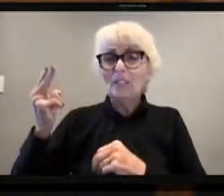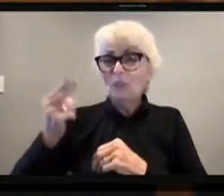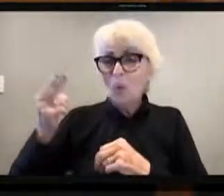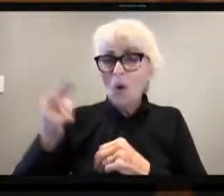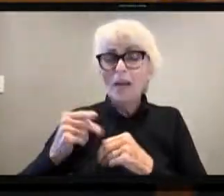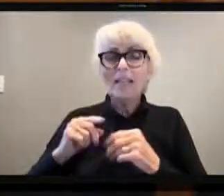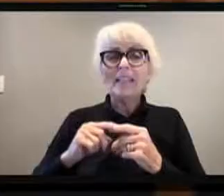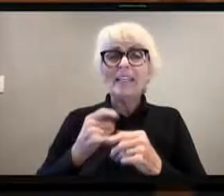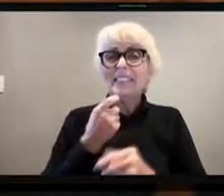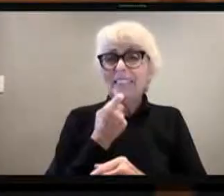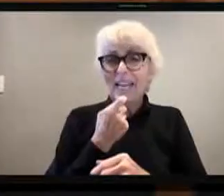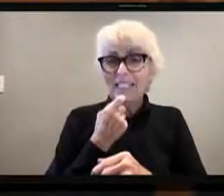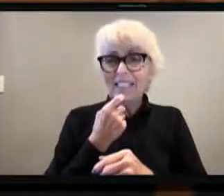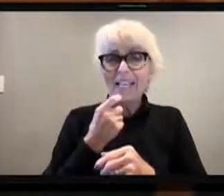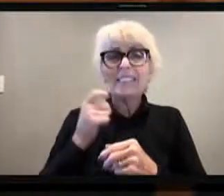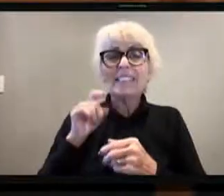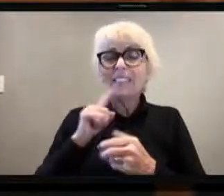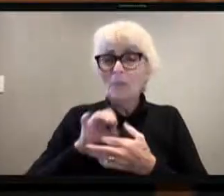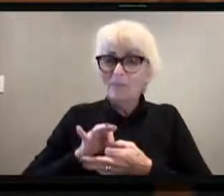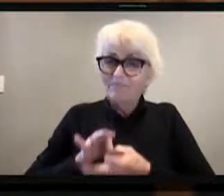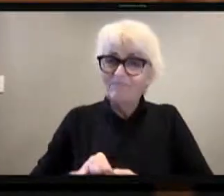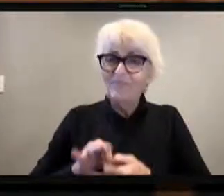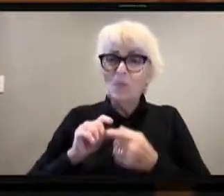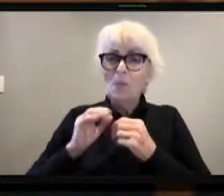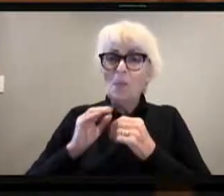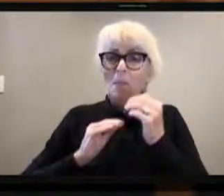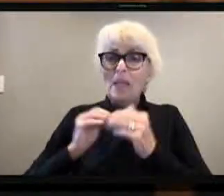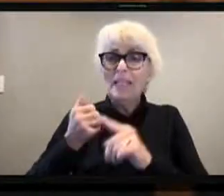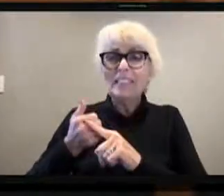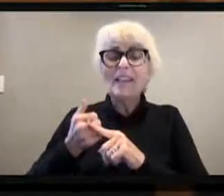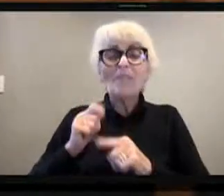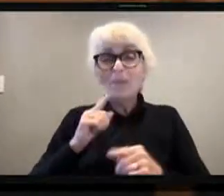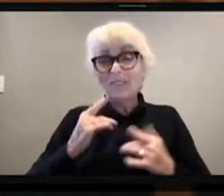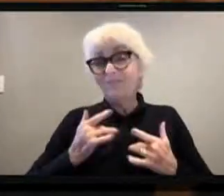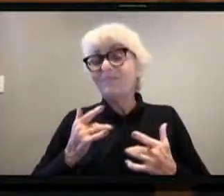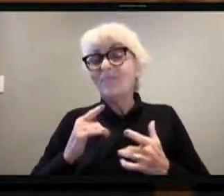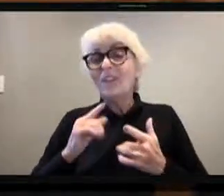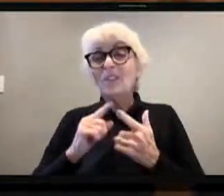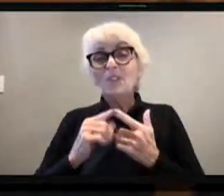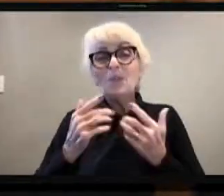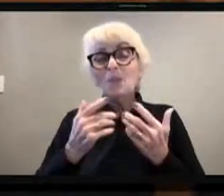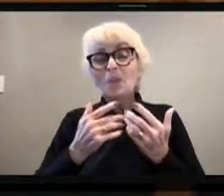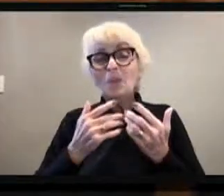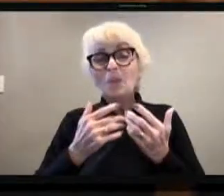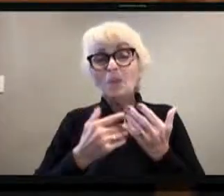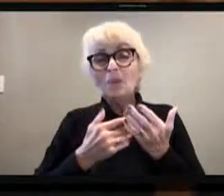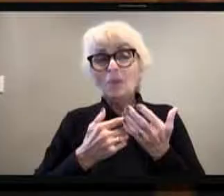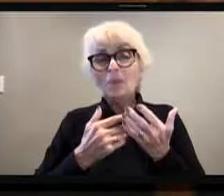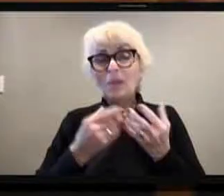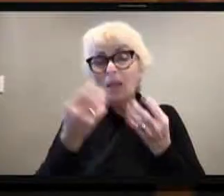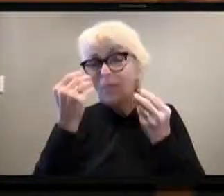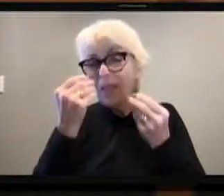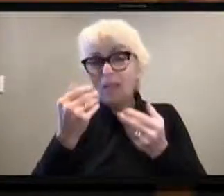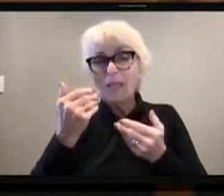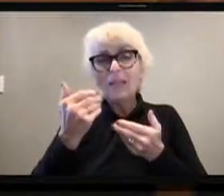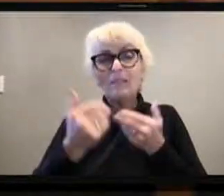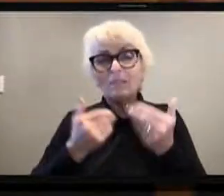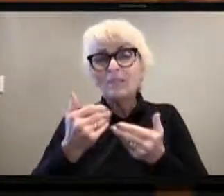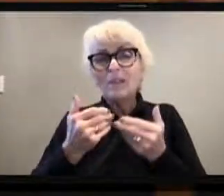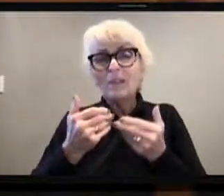of integral to the building itself. It was really a treat to be able to think through all of the hundreds of thousands of